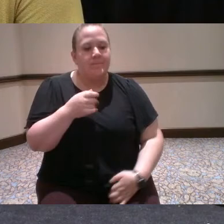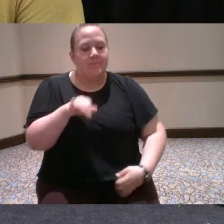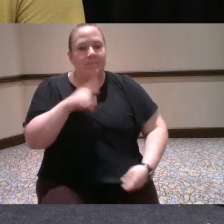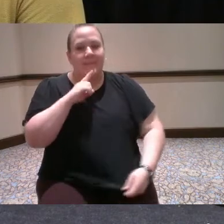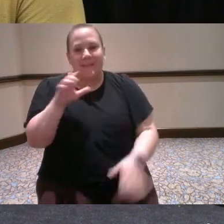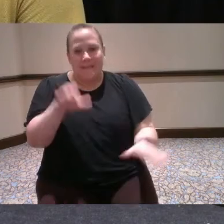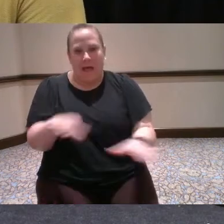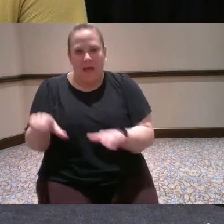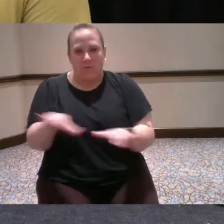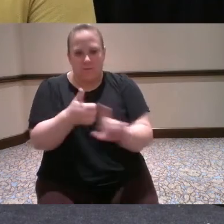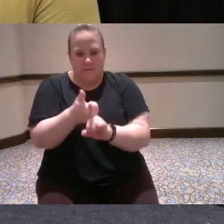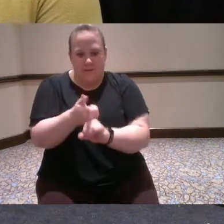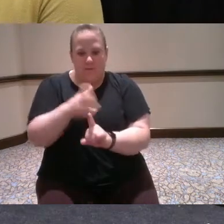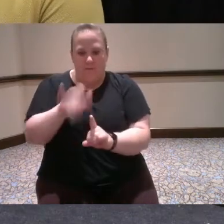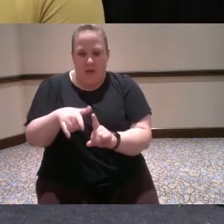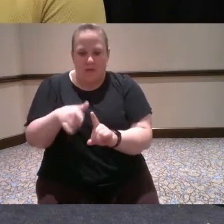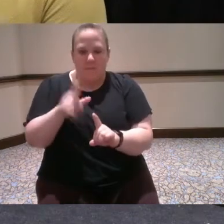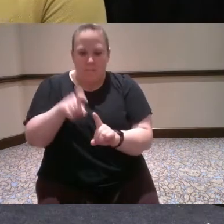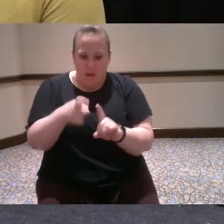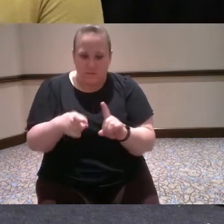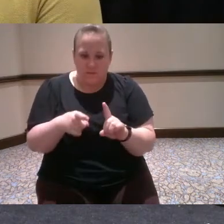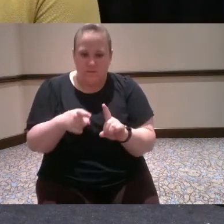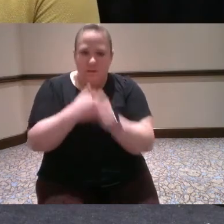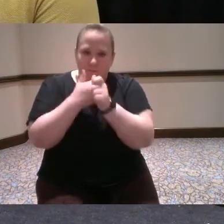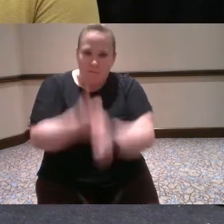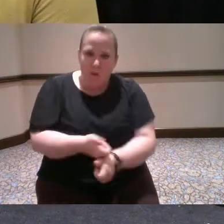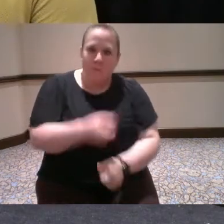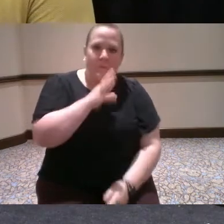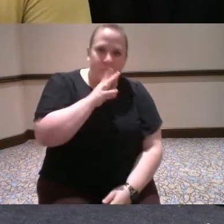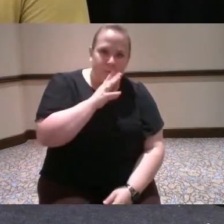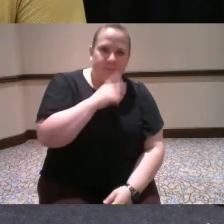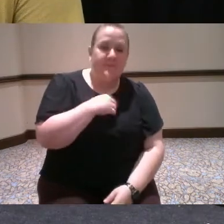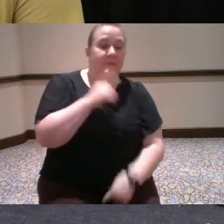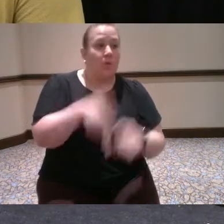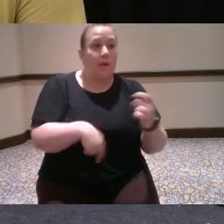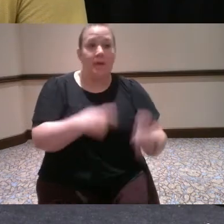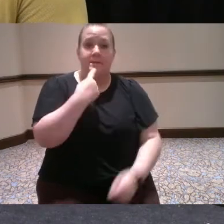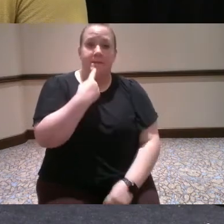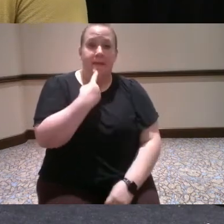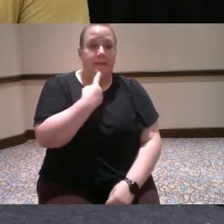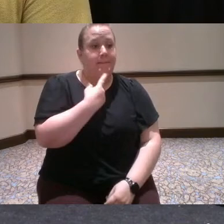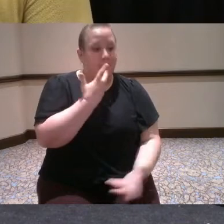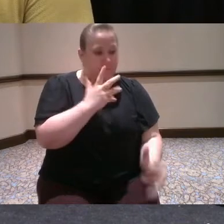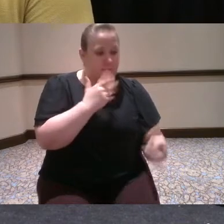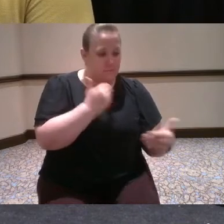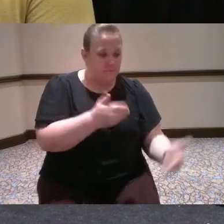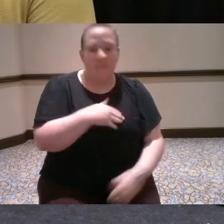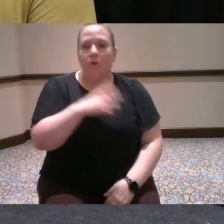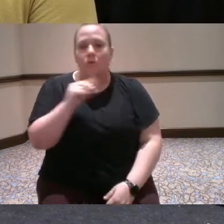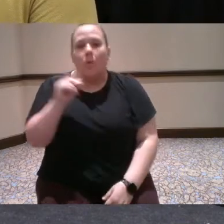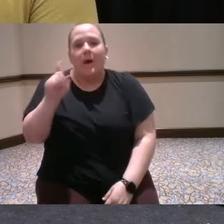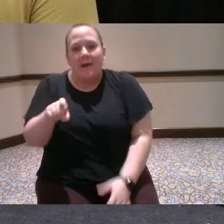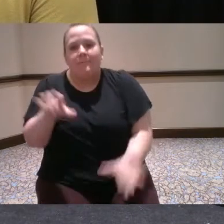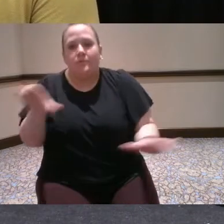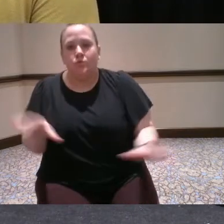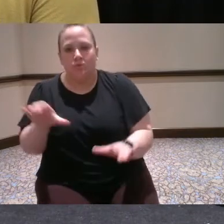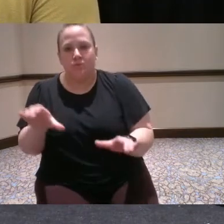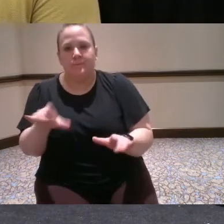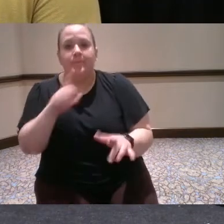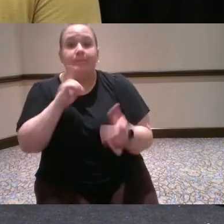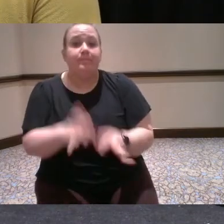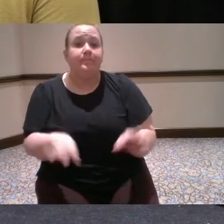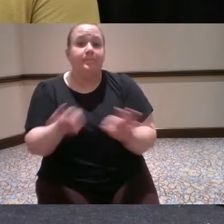the action that's married with that, because you can't just say it, you have to do it. And it is important, like, you know, some